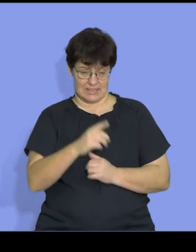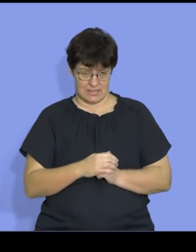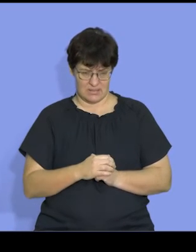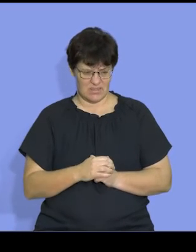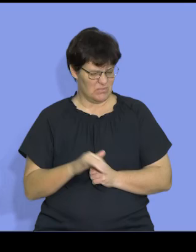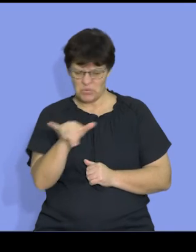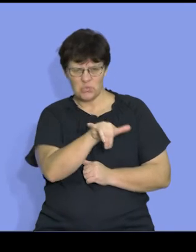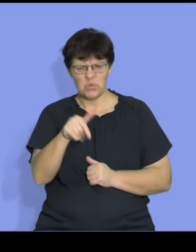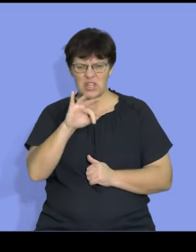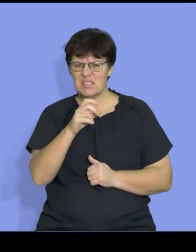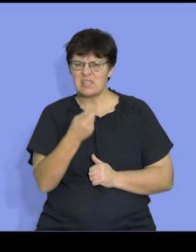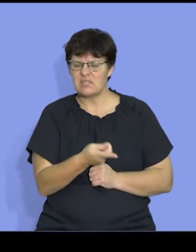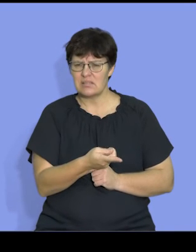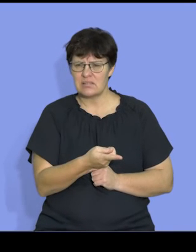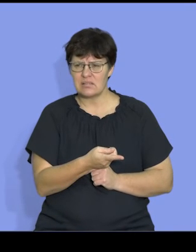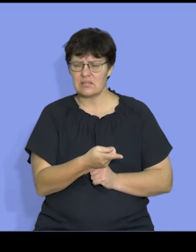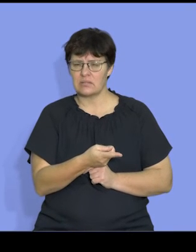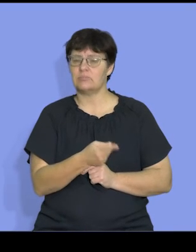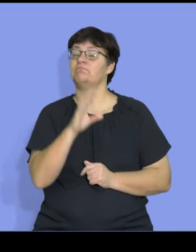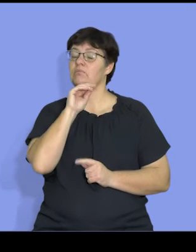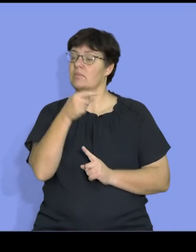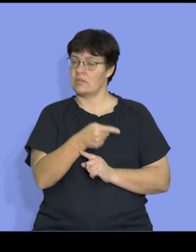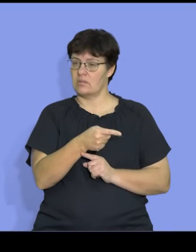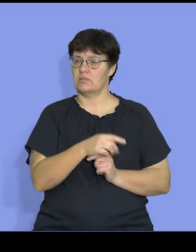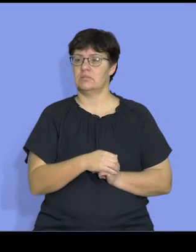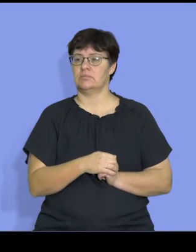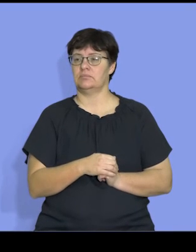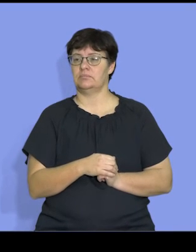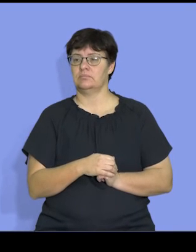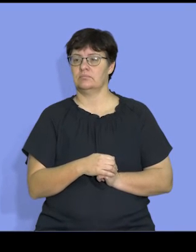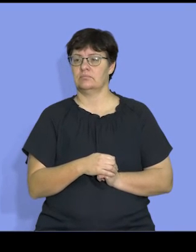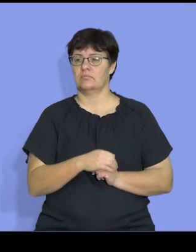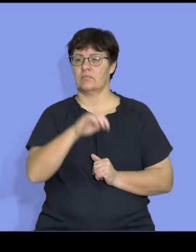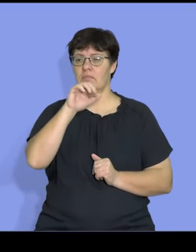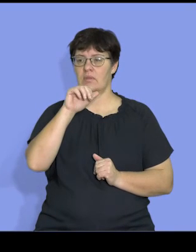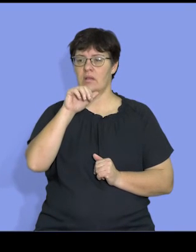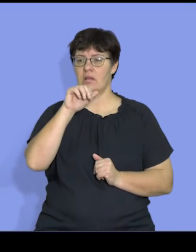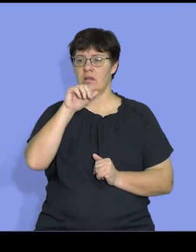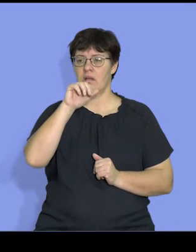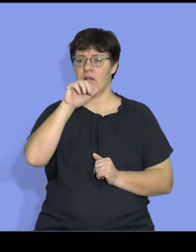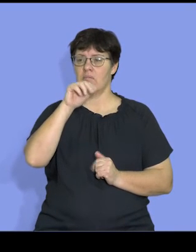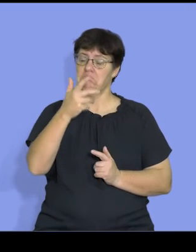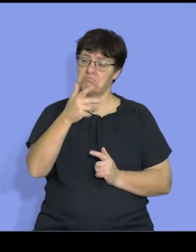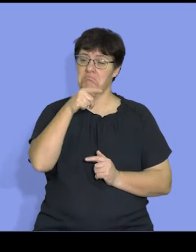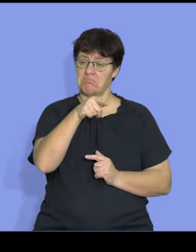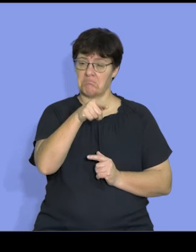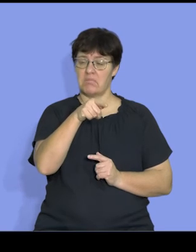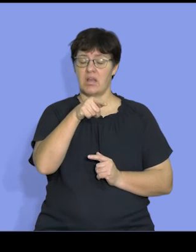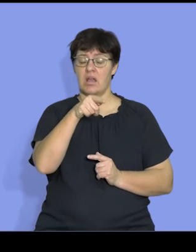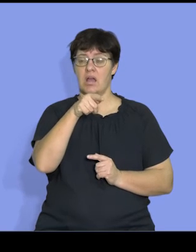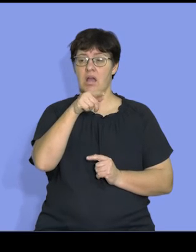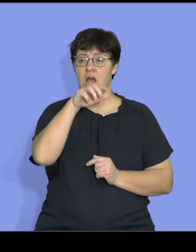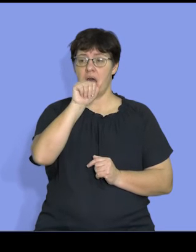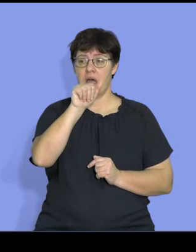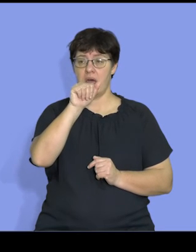talking about here? We're talking about oxalic acid. Now, remember, if we are to determine the concentration,